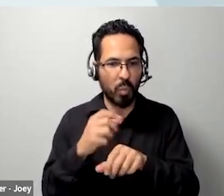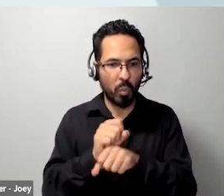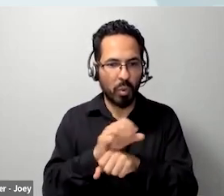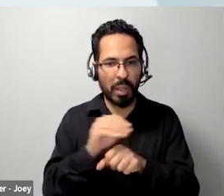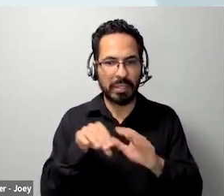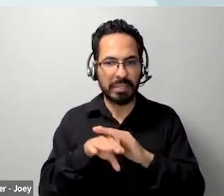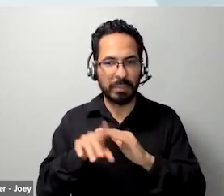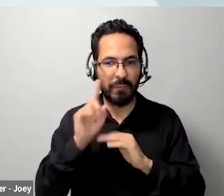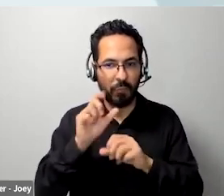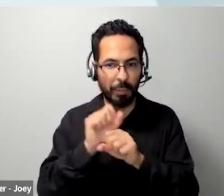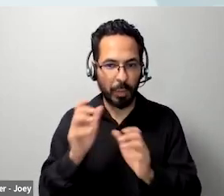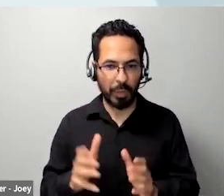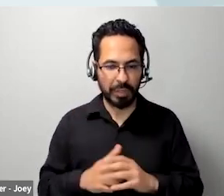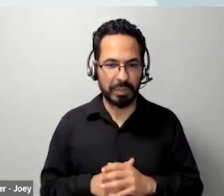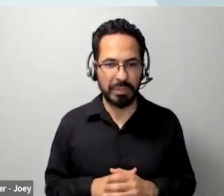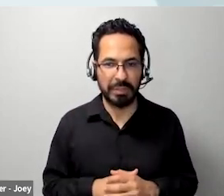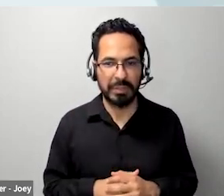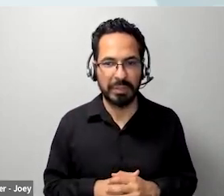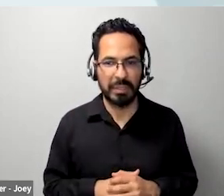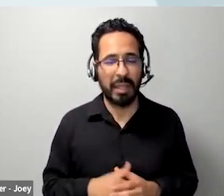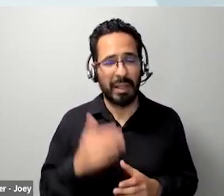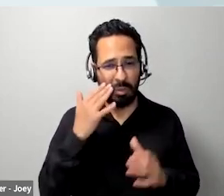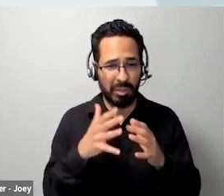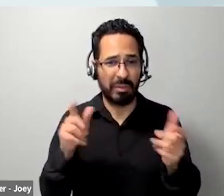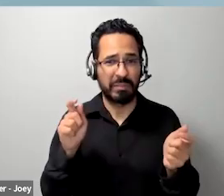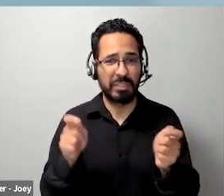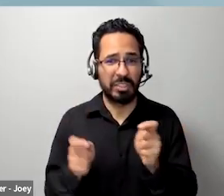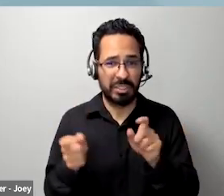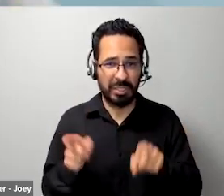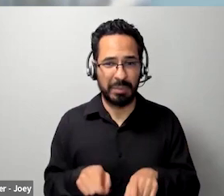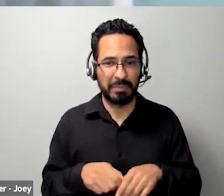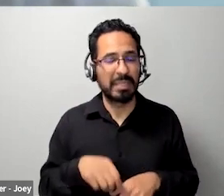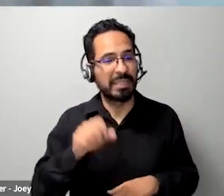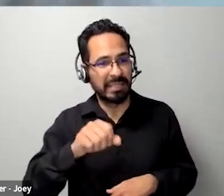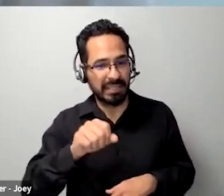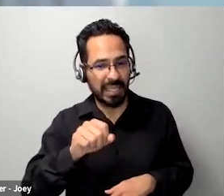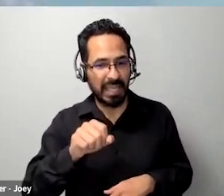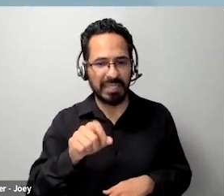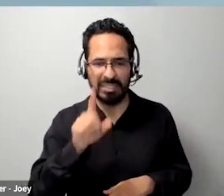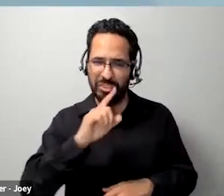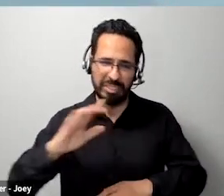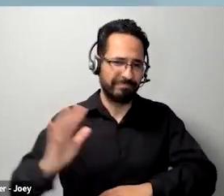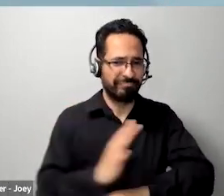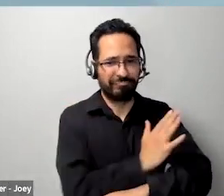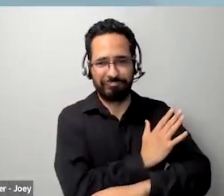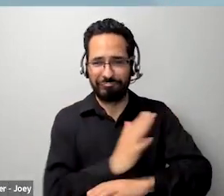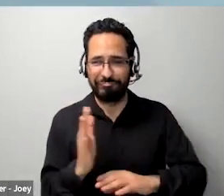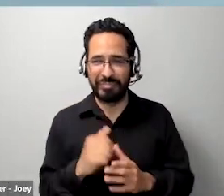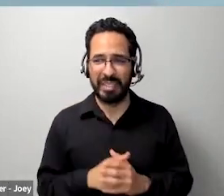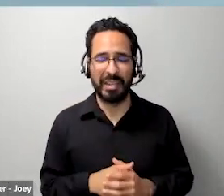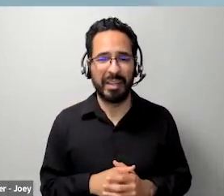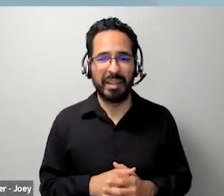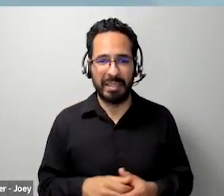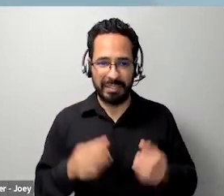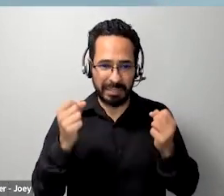employees? We know there's a lot of changes happening. Yes. And it kind of runs the gamut, right? I mean, there are just